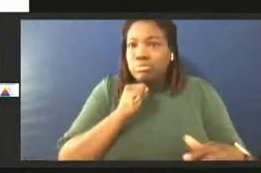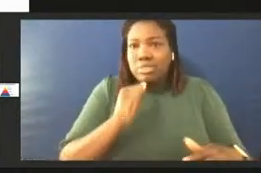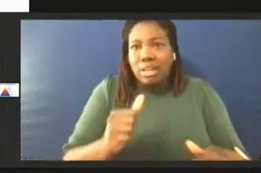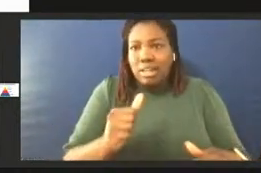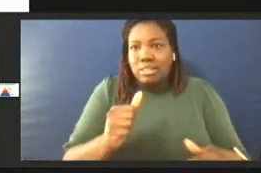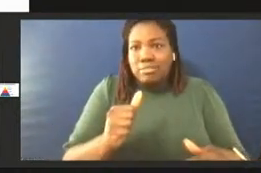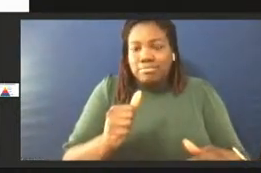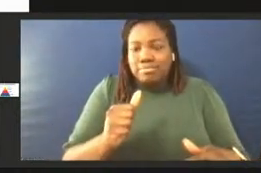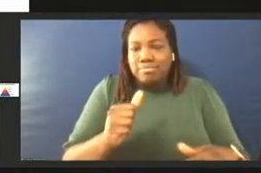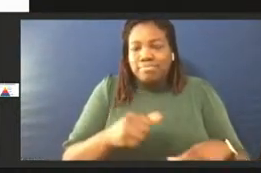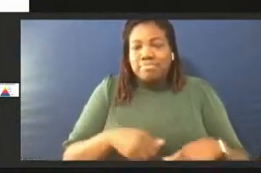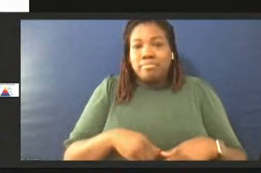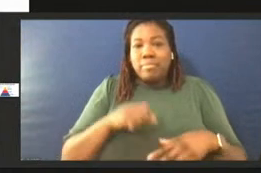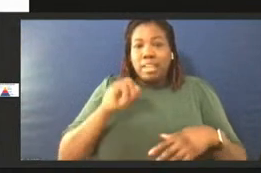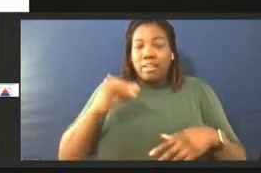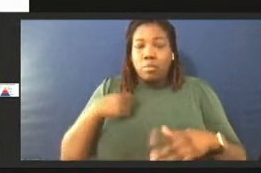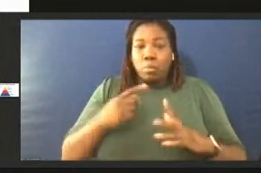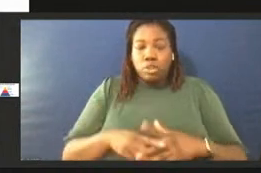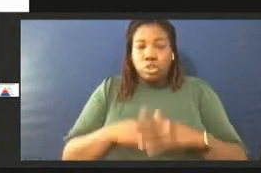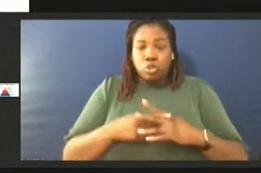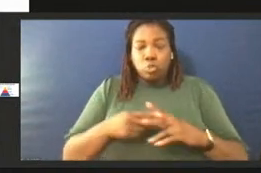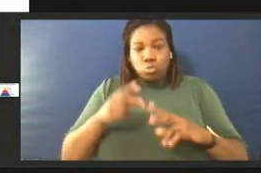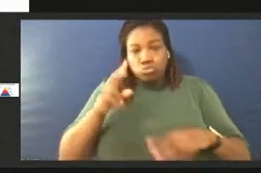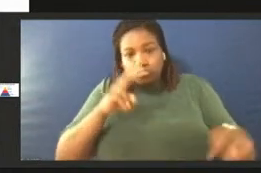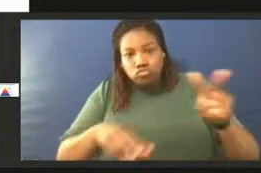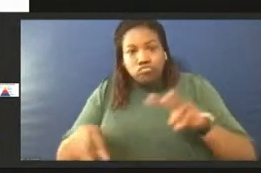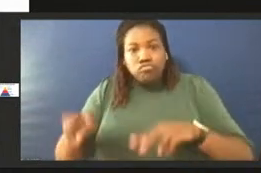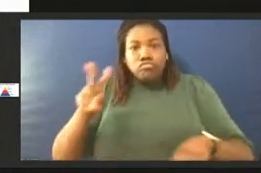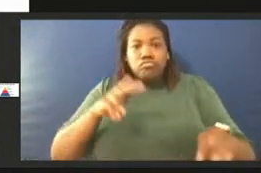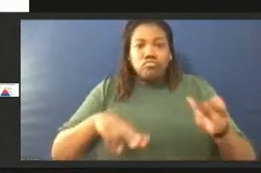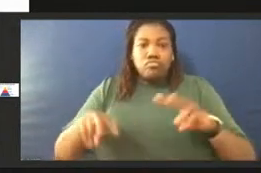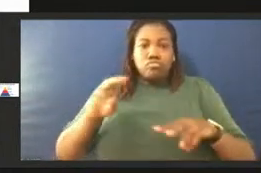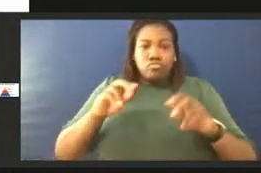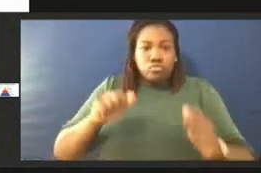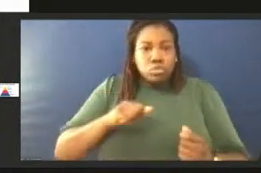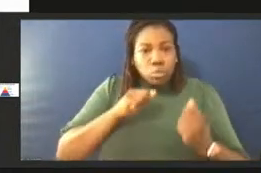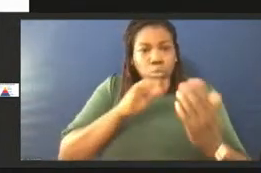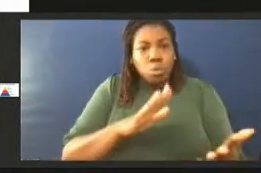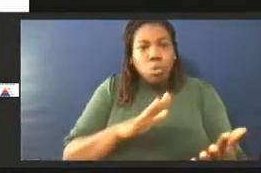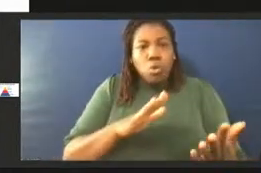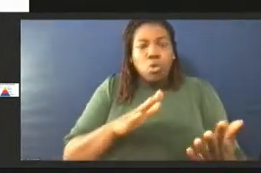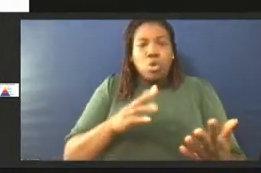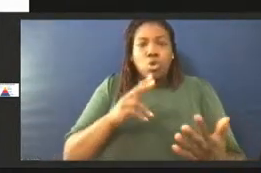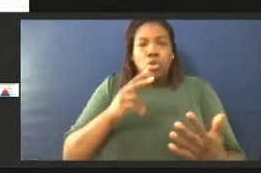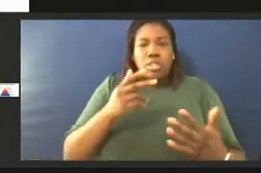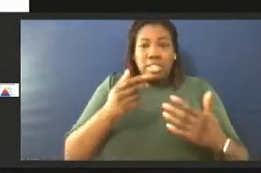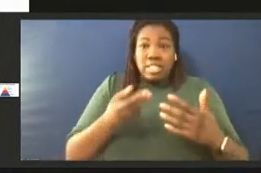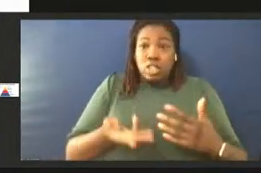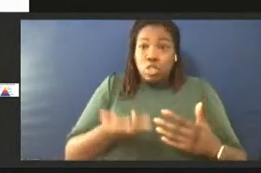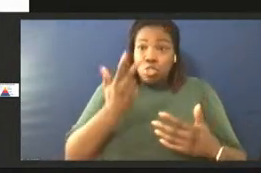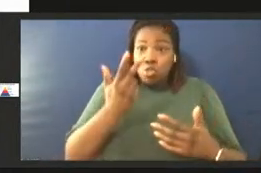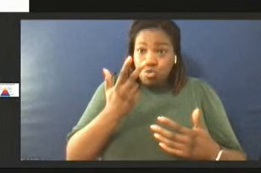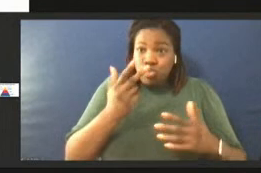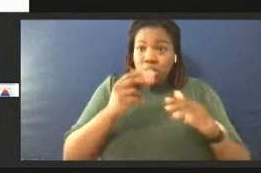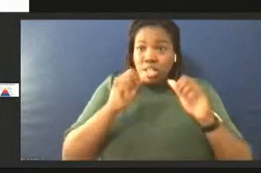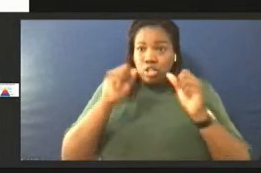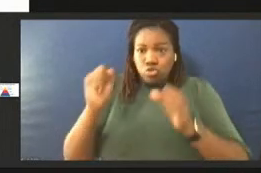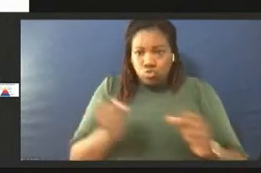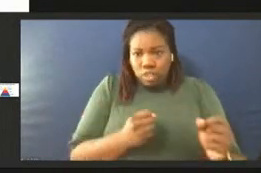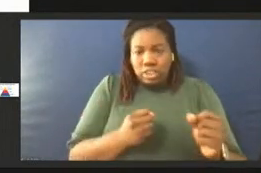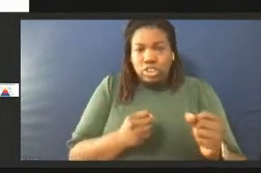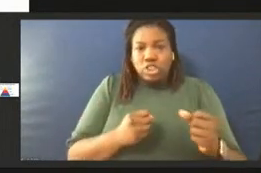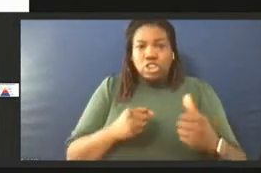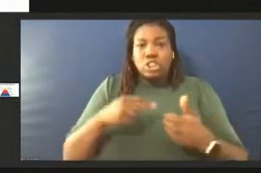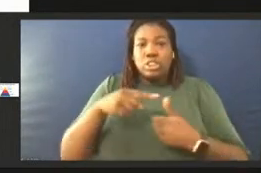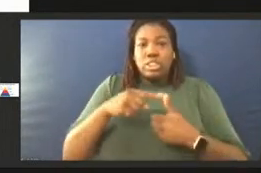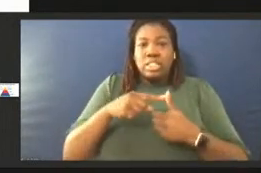this was the way we started to look at our approach, we'd have three different strategies. One is to make sure that we have effective